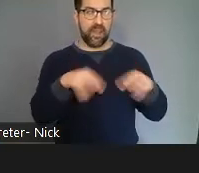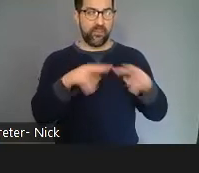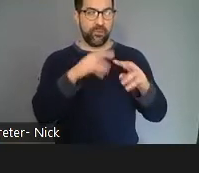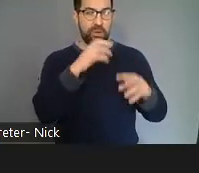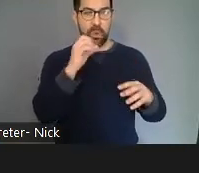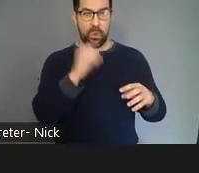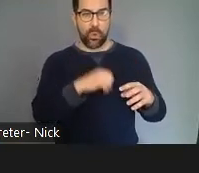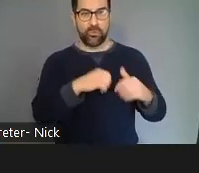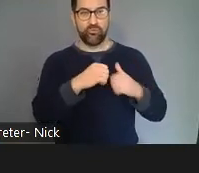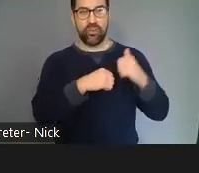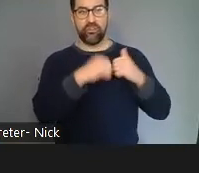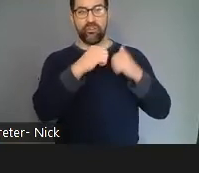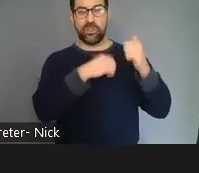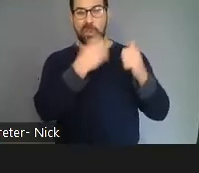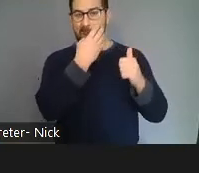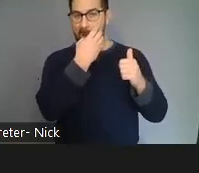structures.